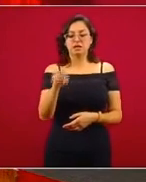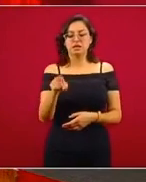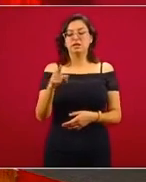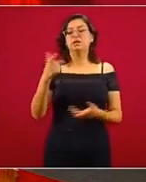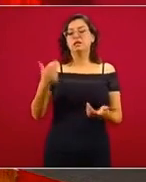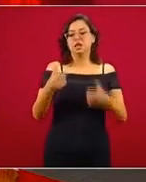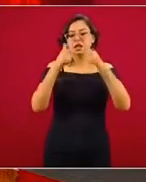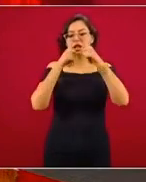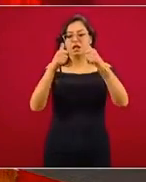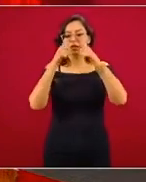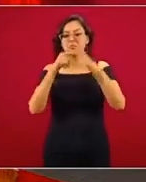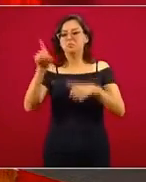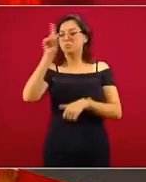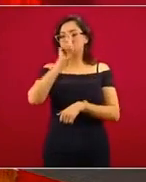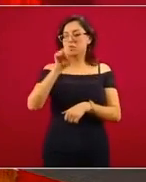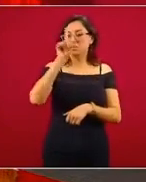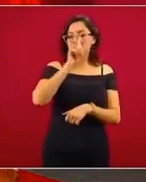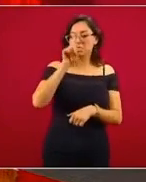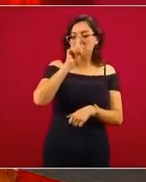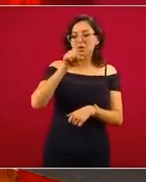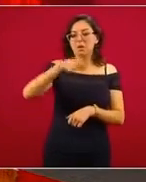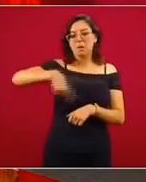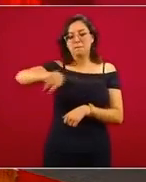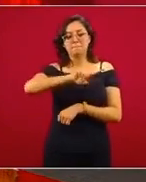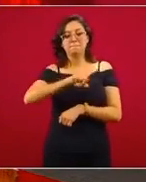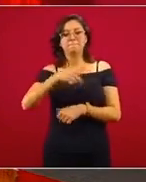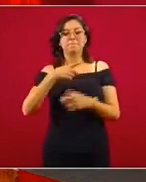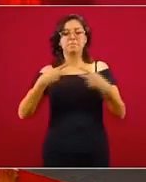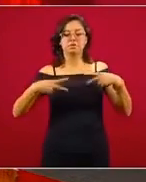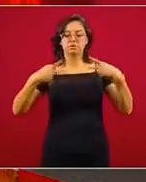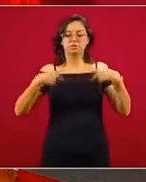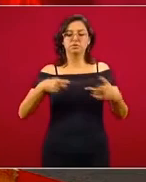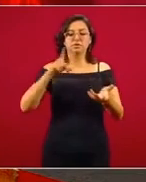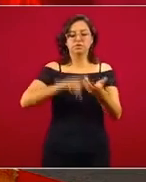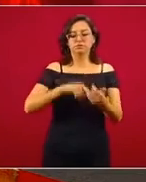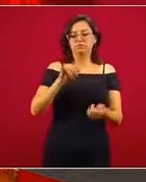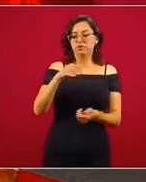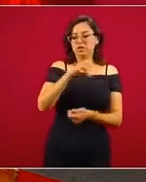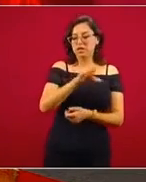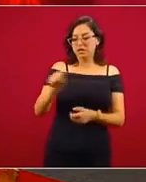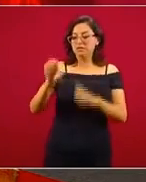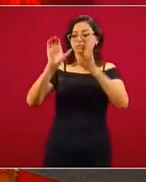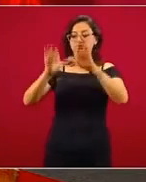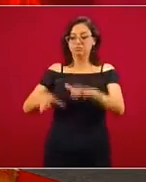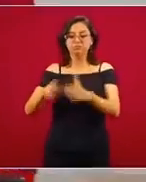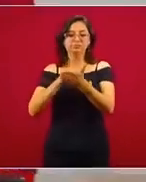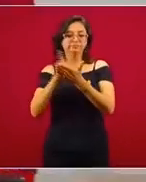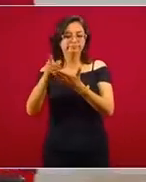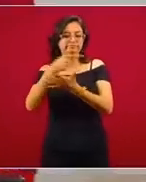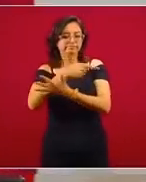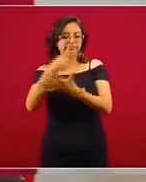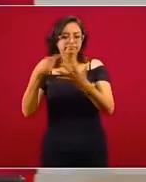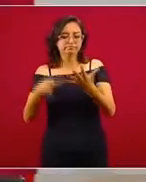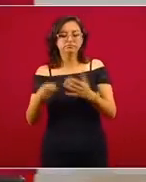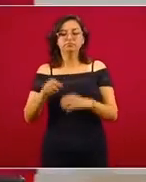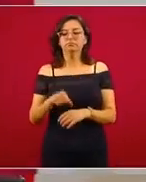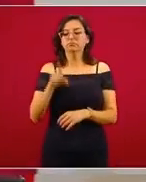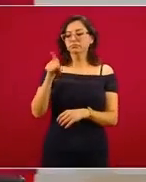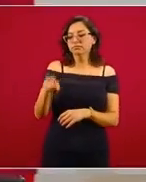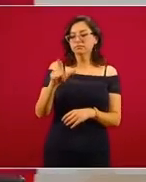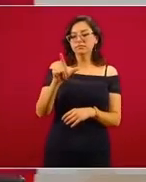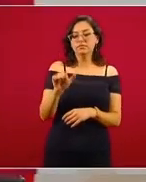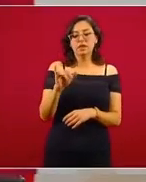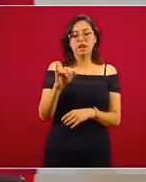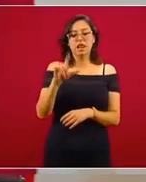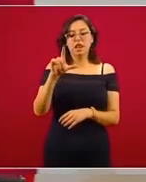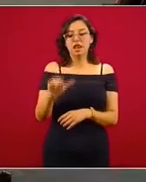And en today we atención y also have Leslie orientación Costa al Miranda, derechohabiente del who Instituto Mexicano del Seguro Social. works at Leila IMSS, Costa ha colaborado con and